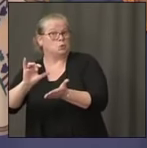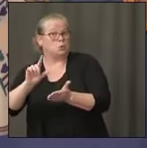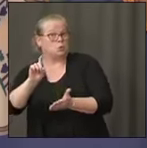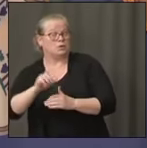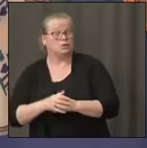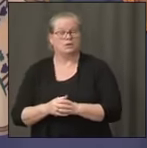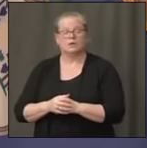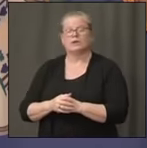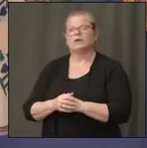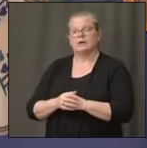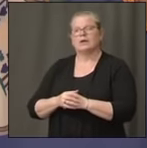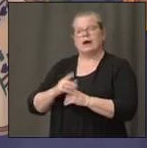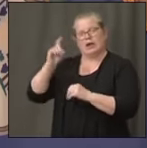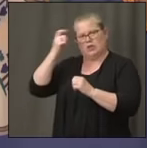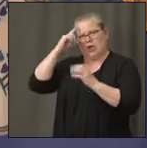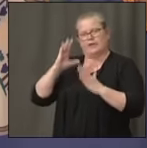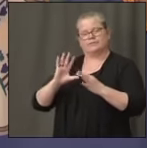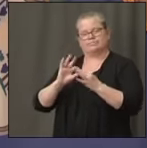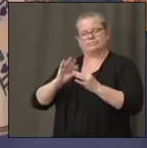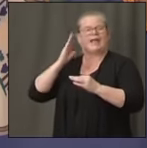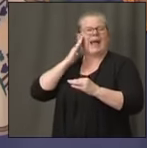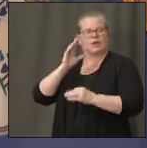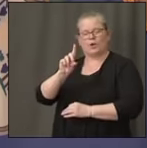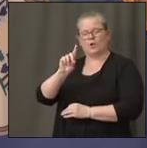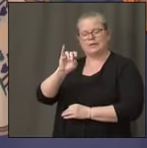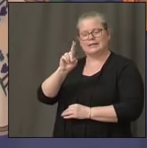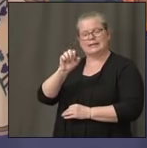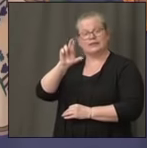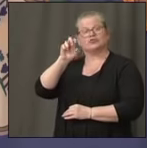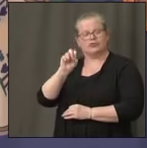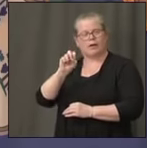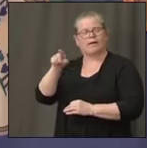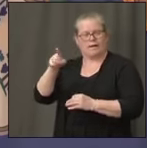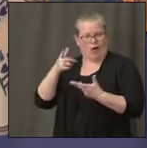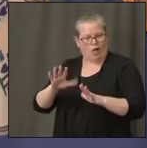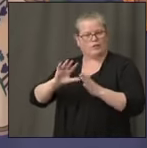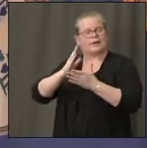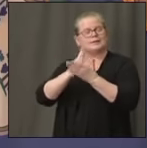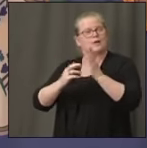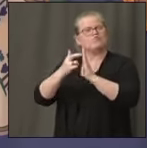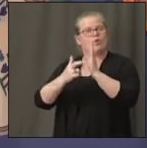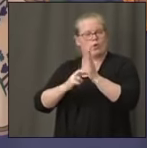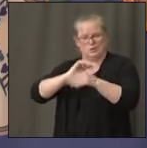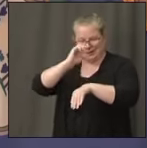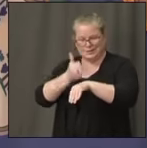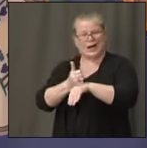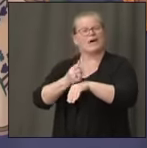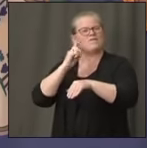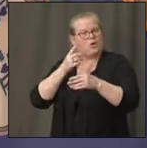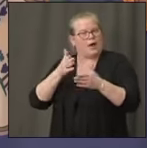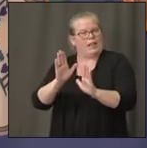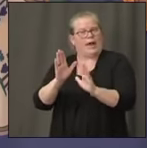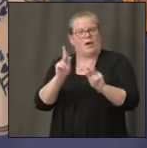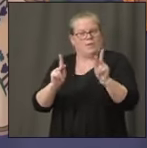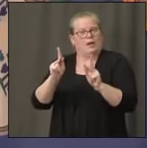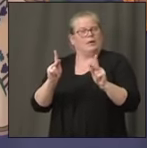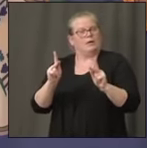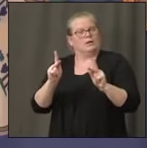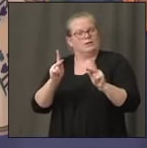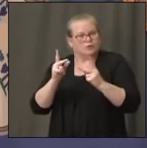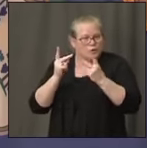start being able to get back in personal contact with our loved ones. It's really important. And they've been socially